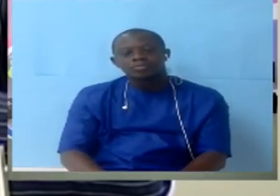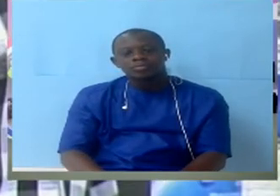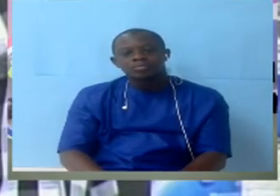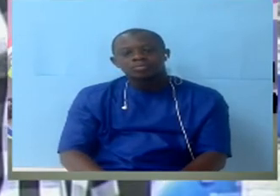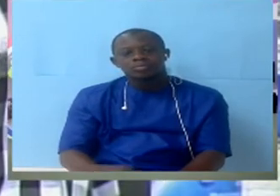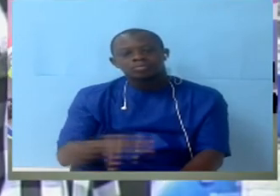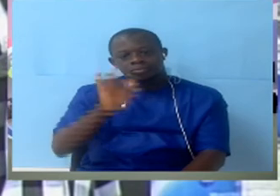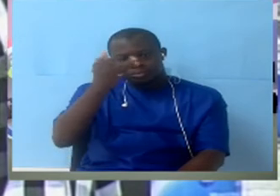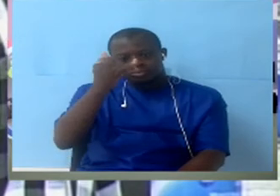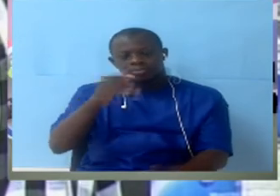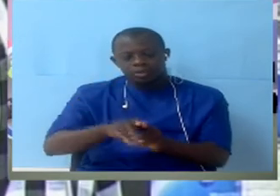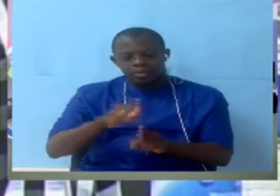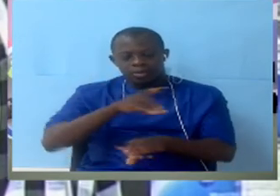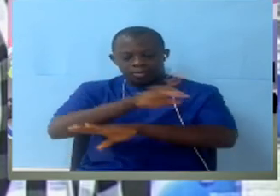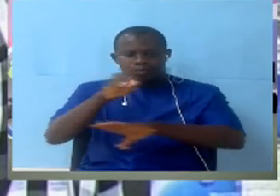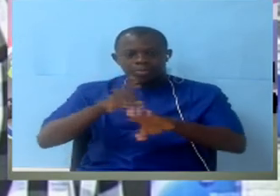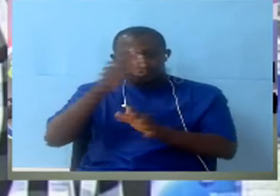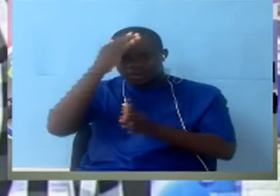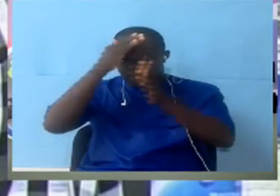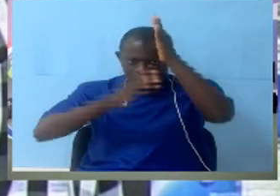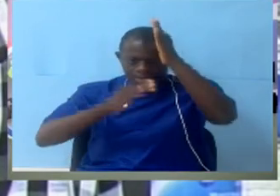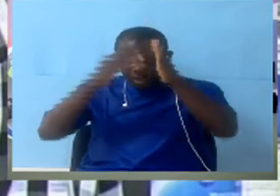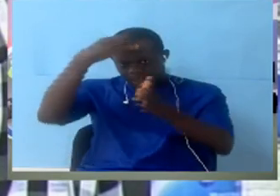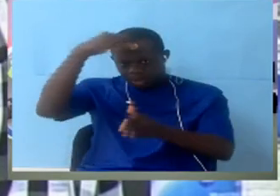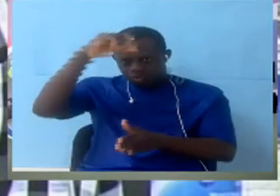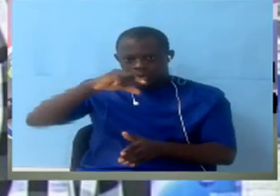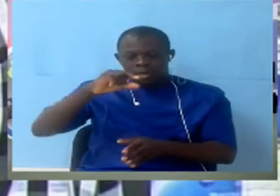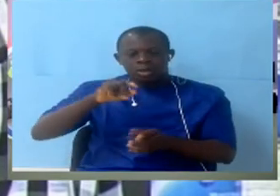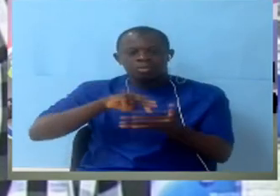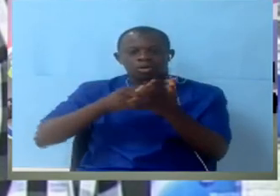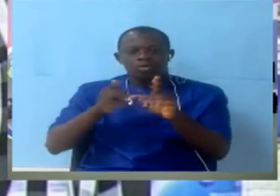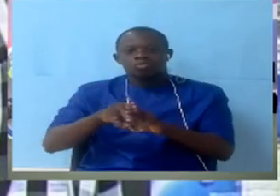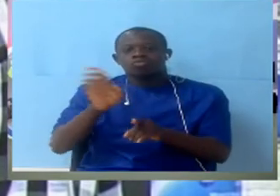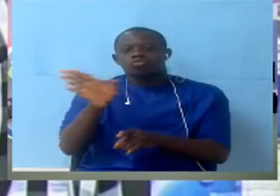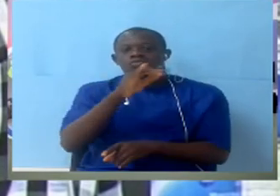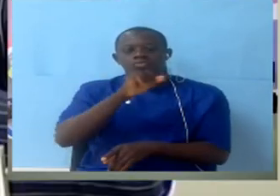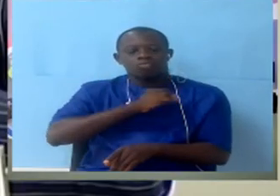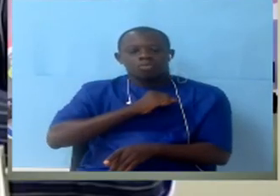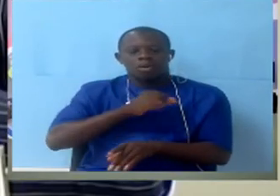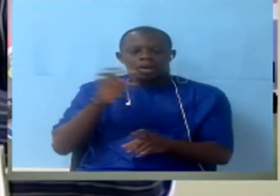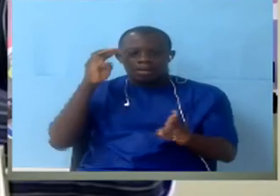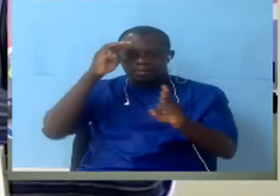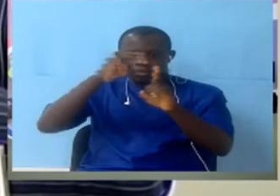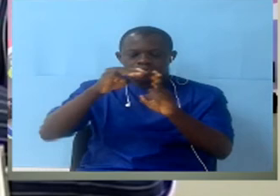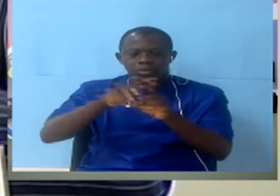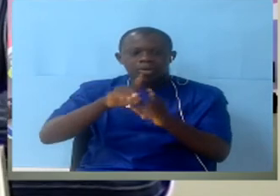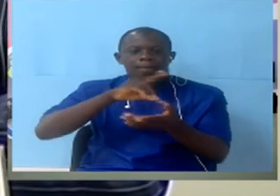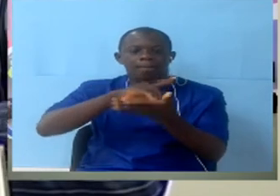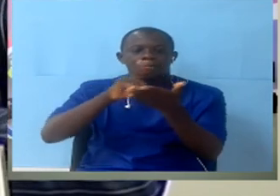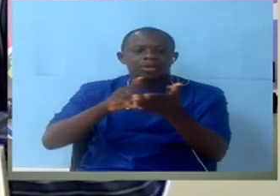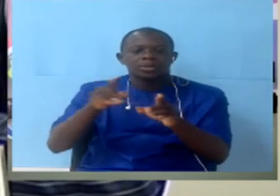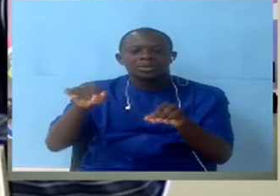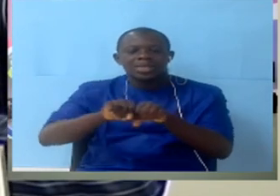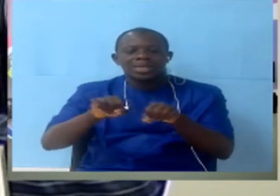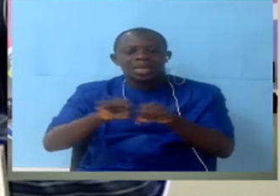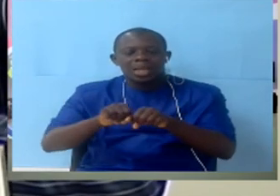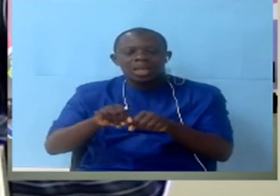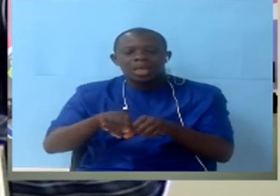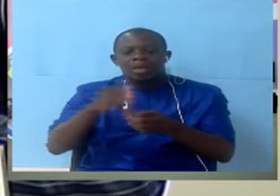Army headquarters. Yes, at army headquarters. So you went on your mission to Zigansor and then you